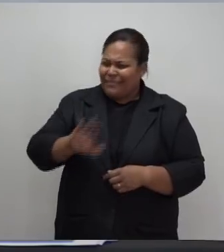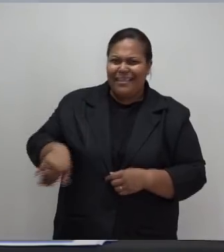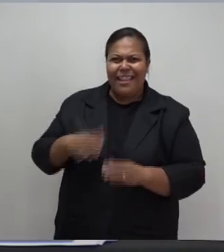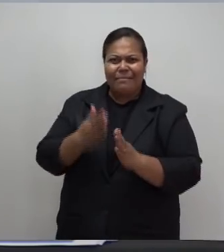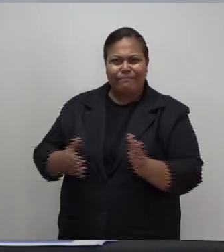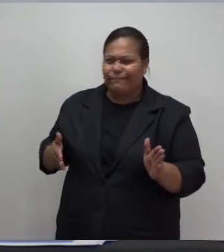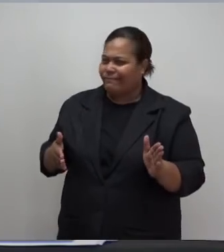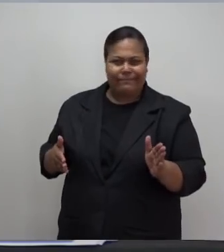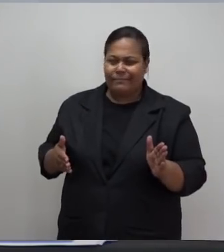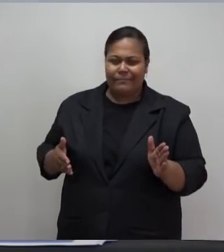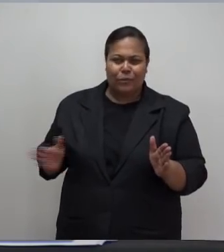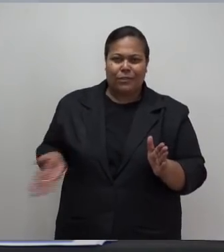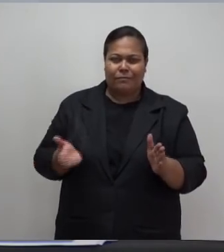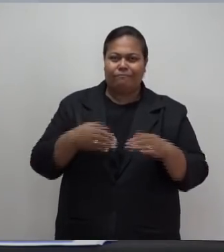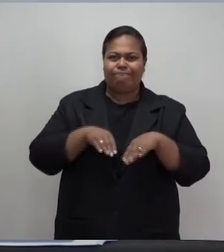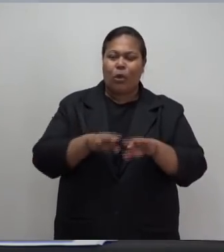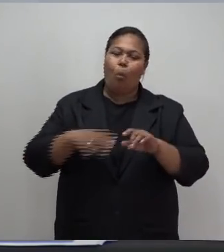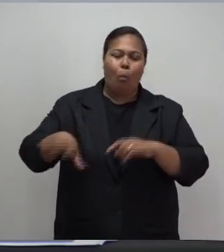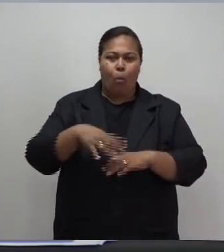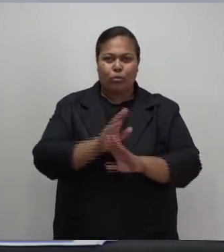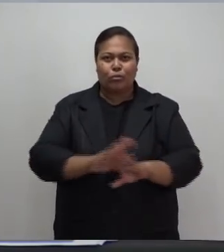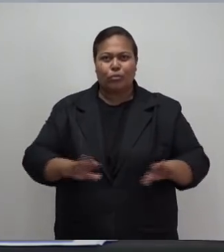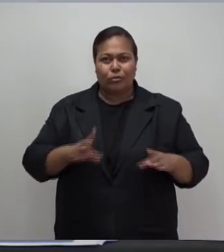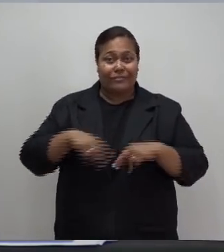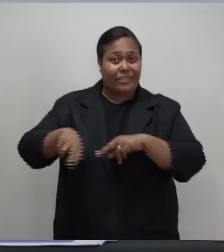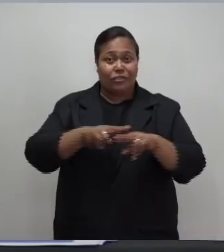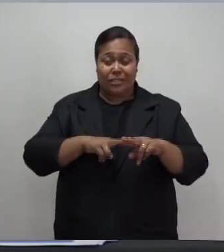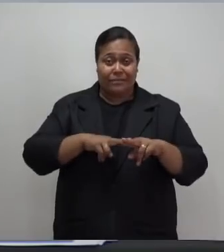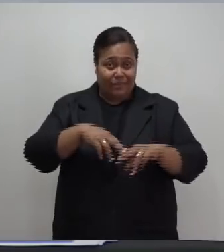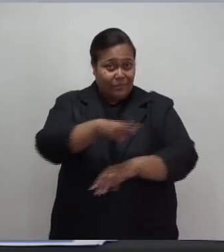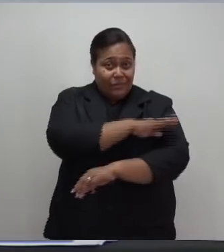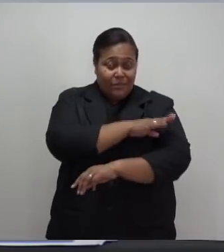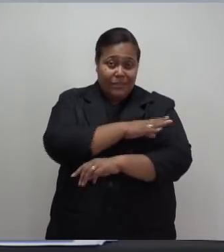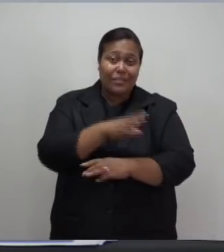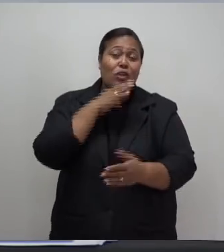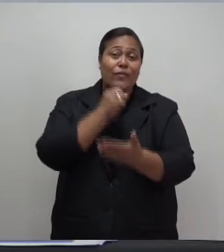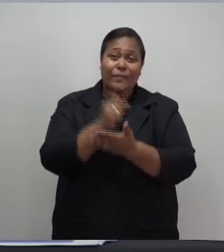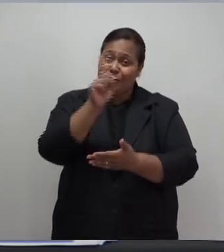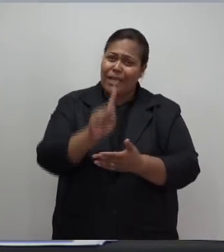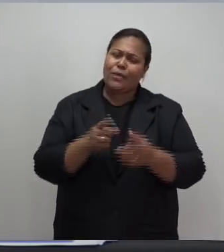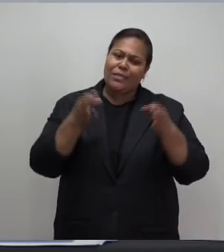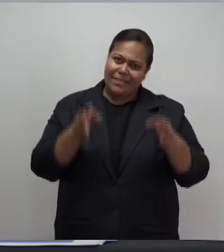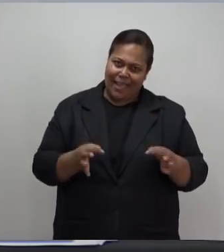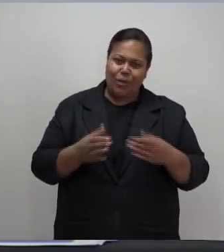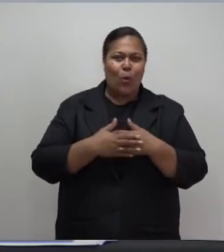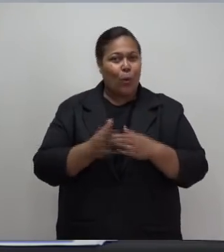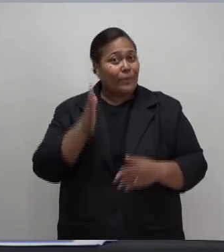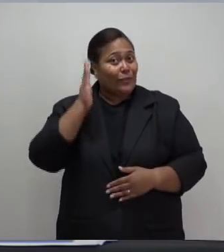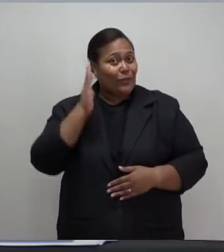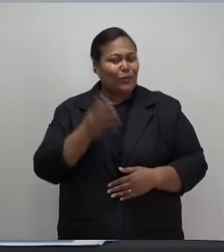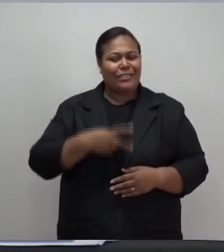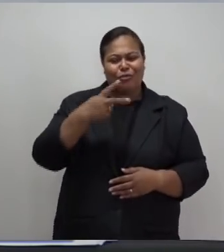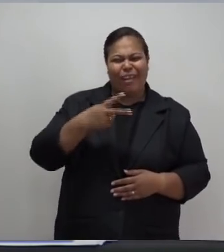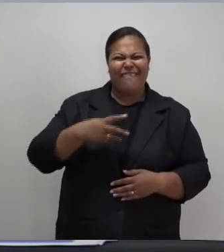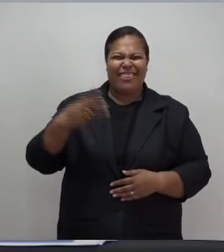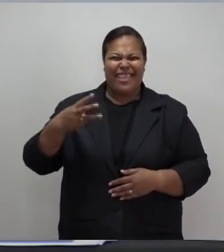live. As the Honorable Prime Minister has affirmed today, we have decided to open our school for year 12 and 13 on